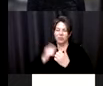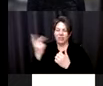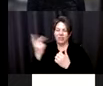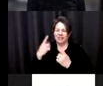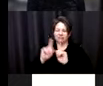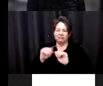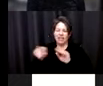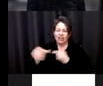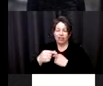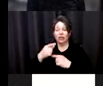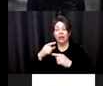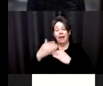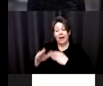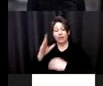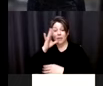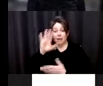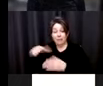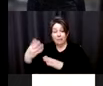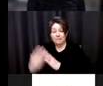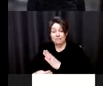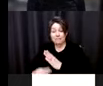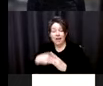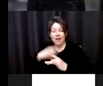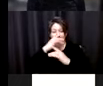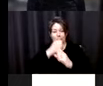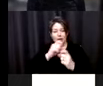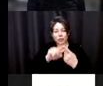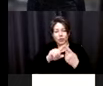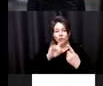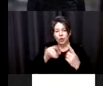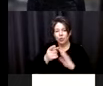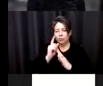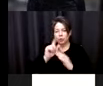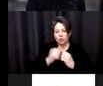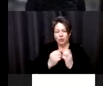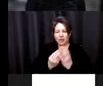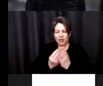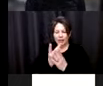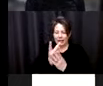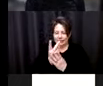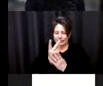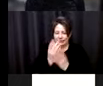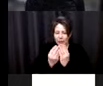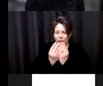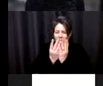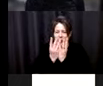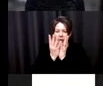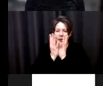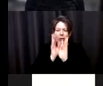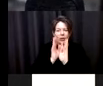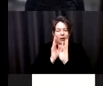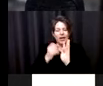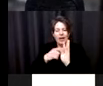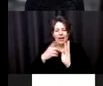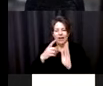surprisingly, after she died, I seemed to be very drawn to the abject moments the plants produced and found great interest in capturing